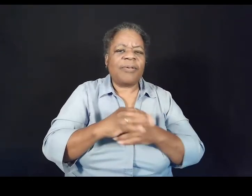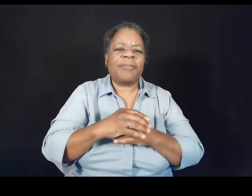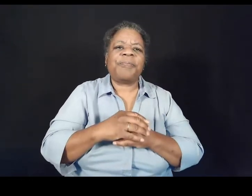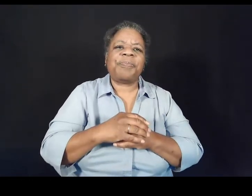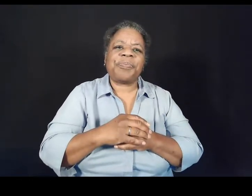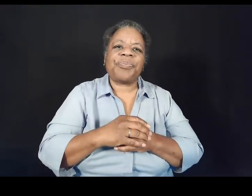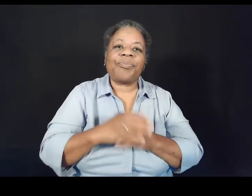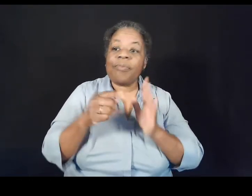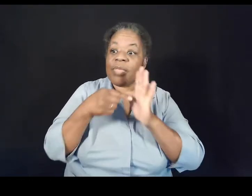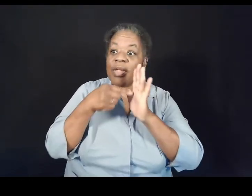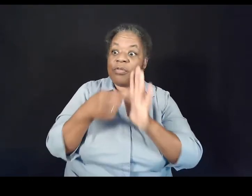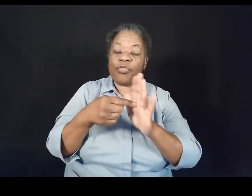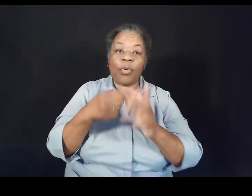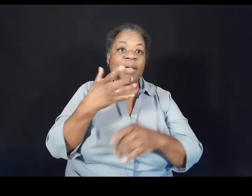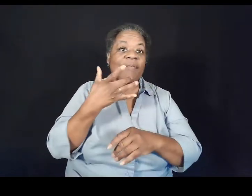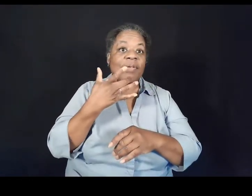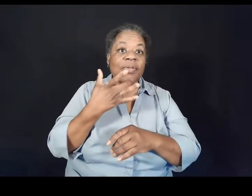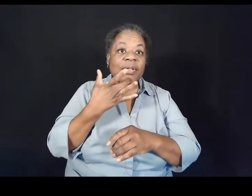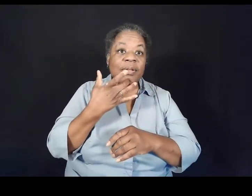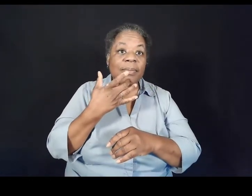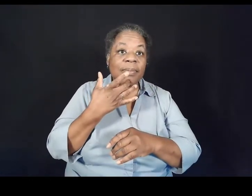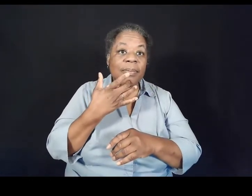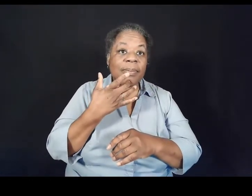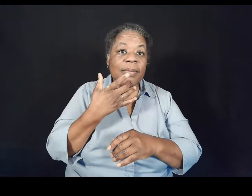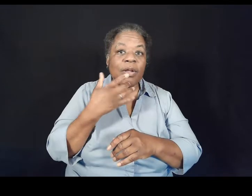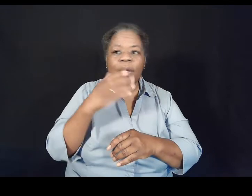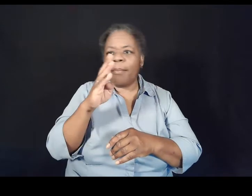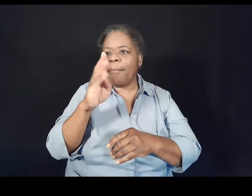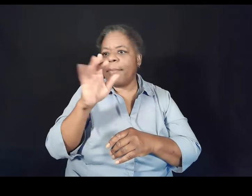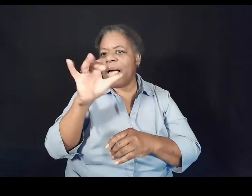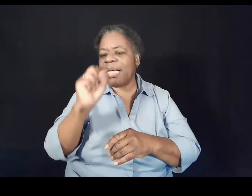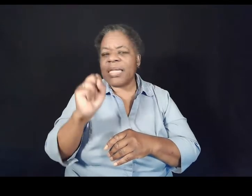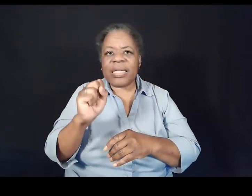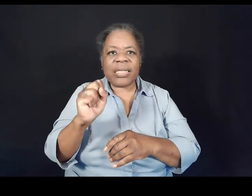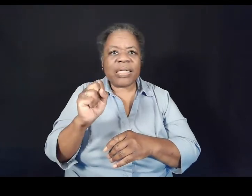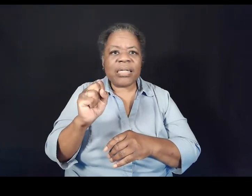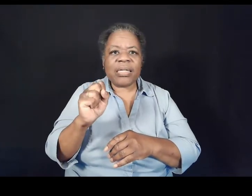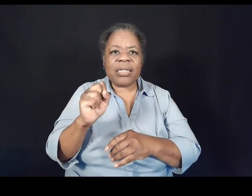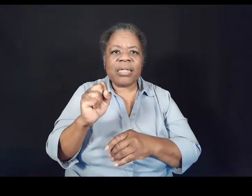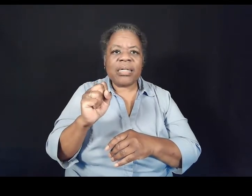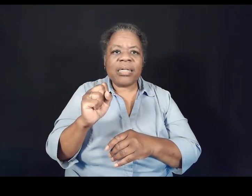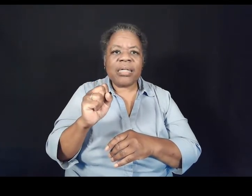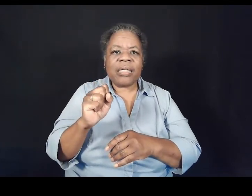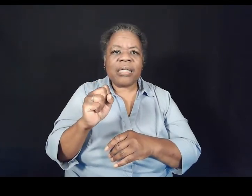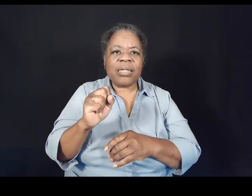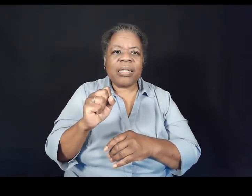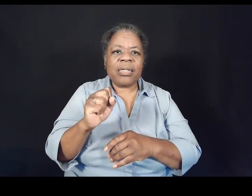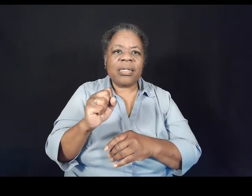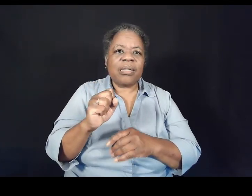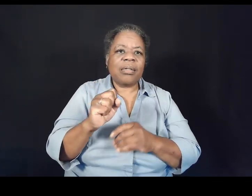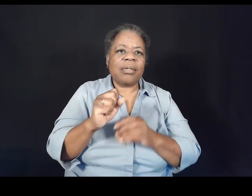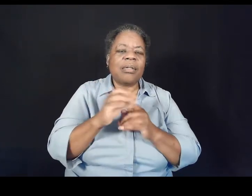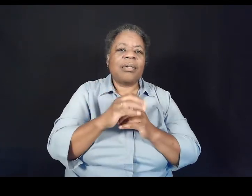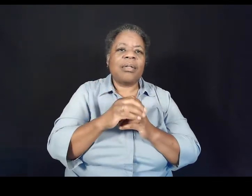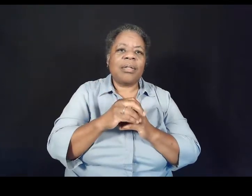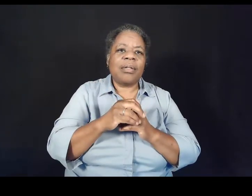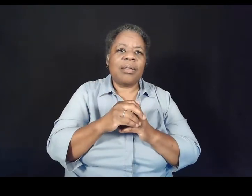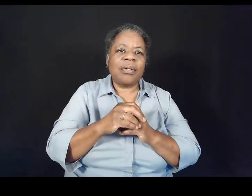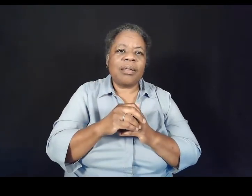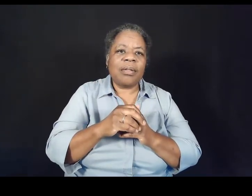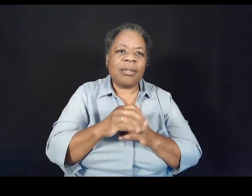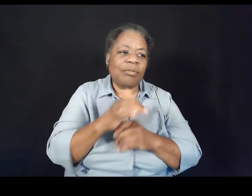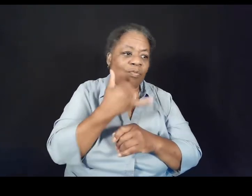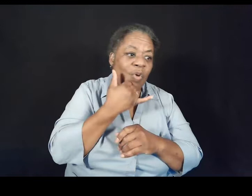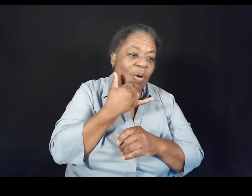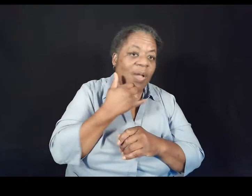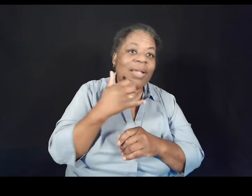Showing favoritism or bias of any kind isn't just unfortunate and misguided. It's